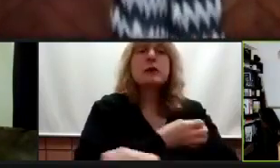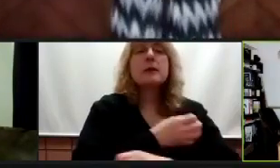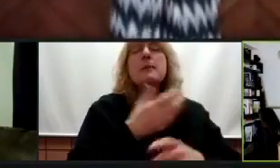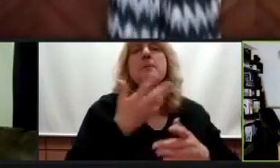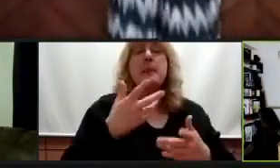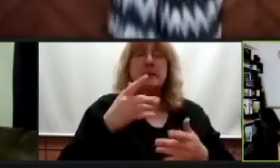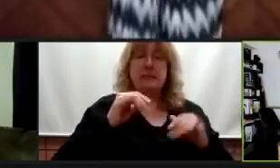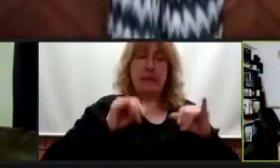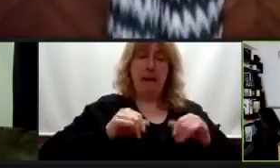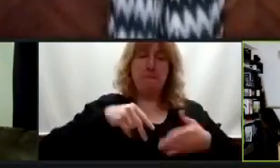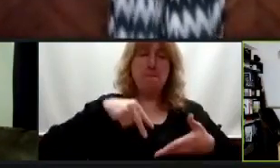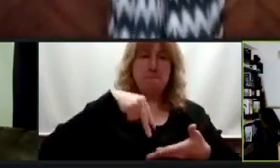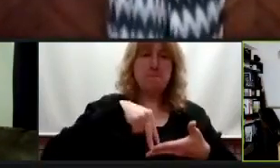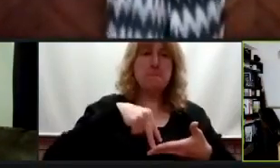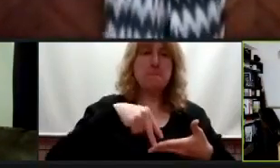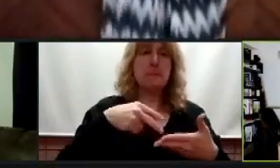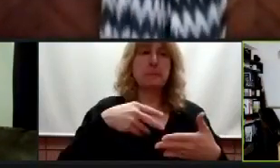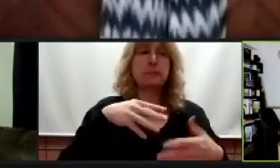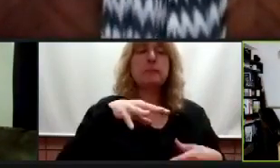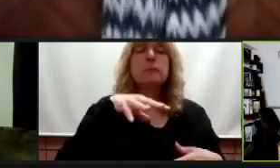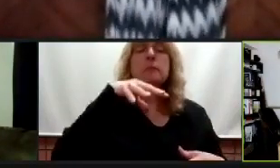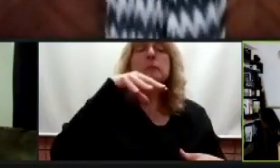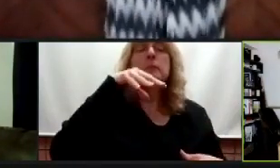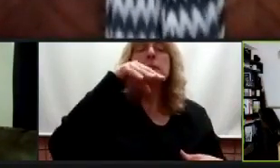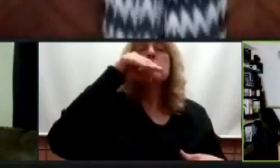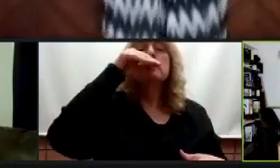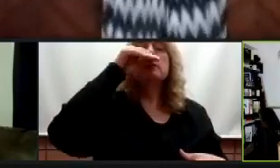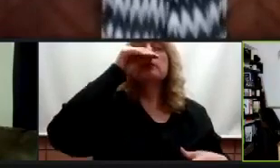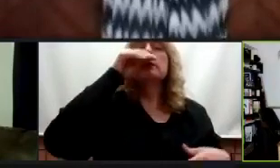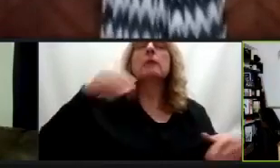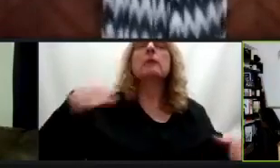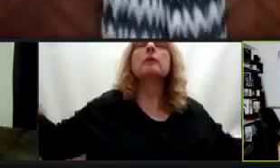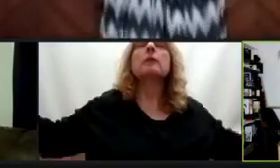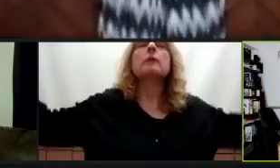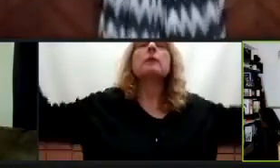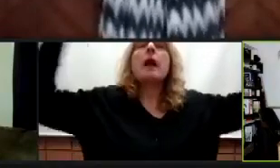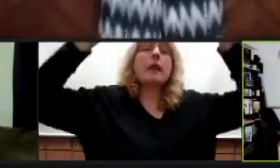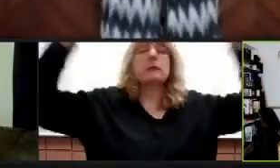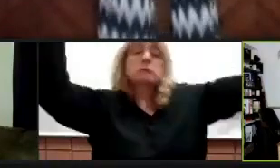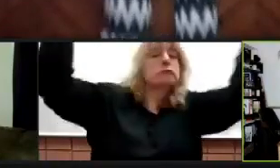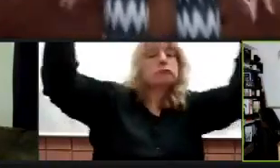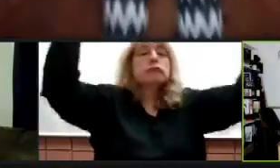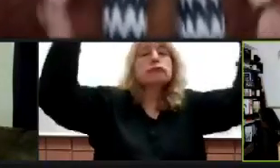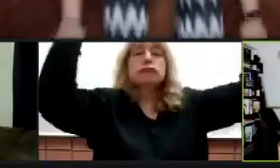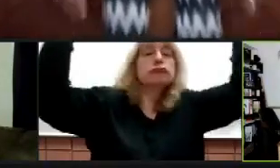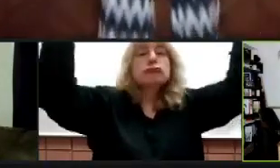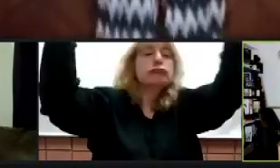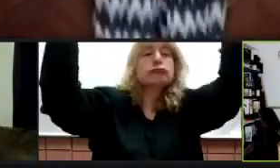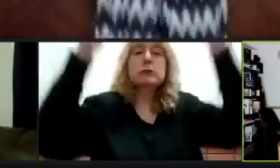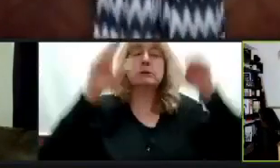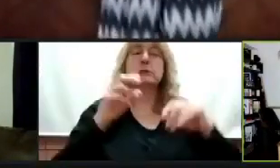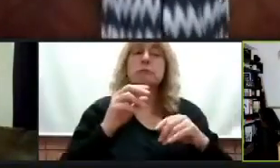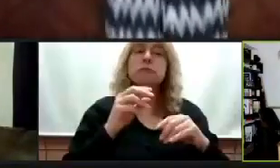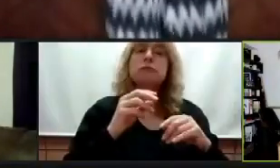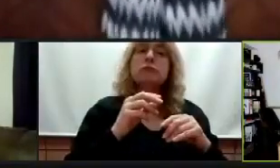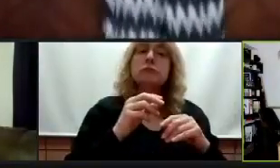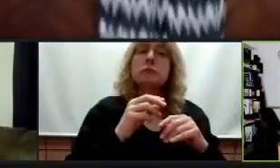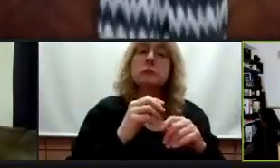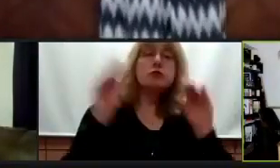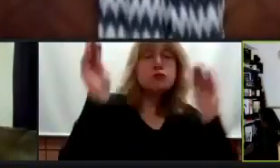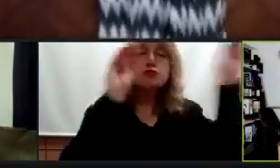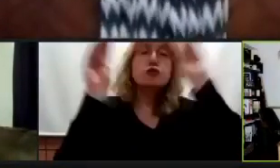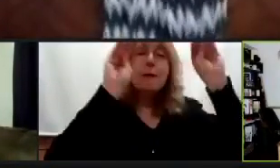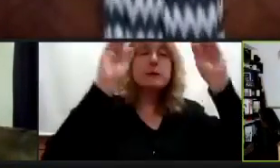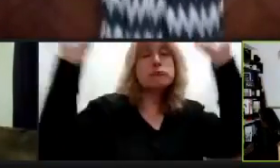are, take a nice easy breath in, take your arms and just shake, shake, shake, shake, shake, shake, shake, shake, shake. Right? And try that